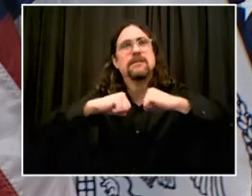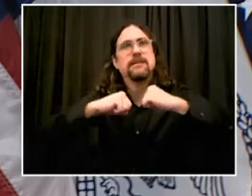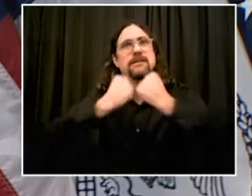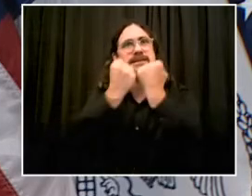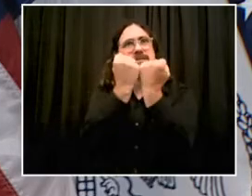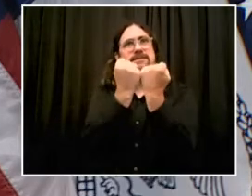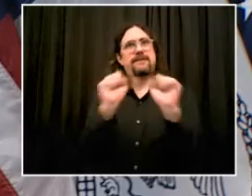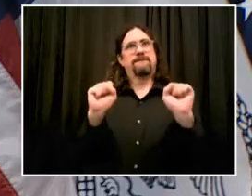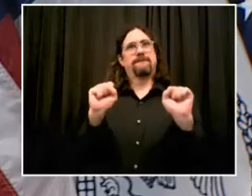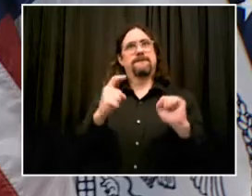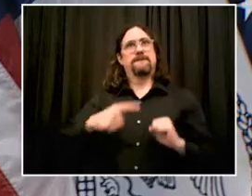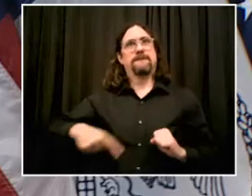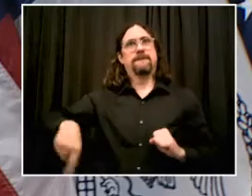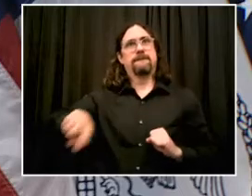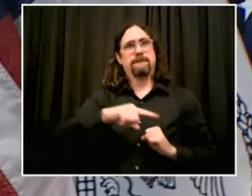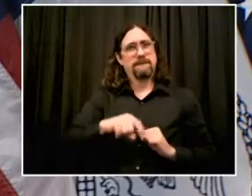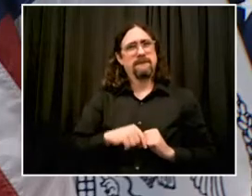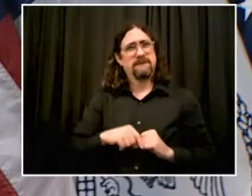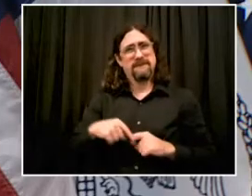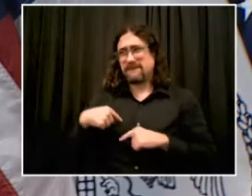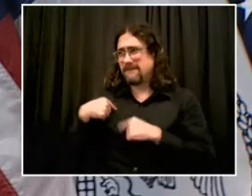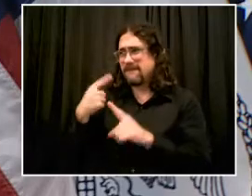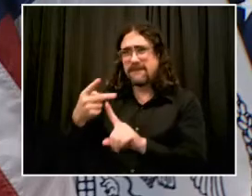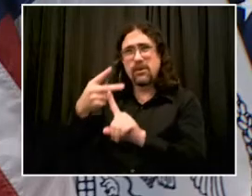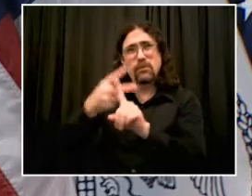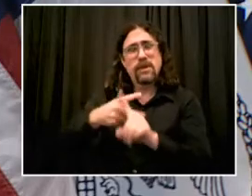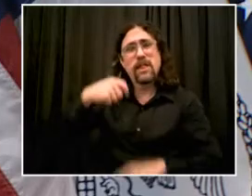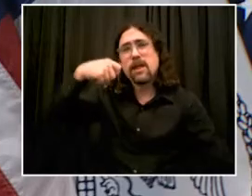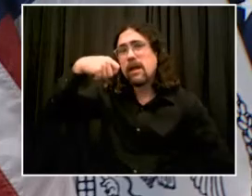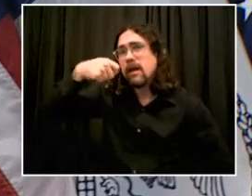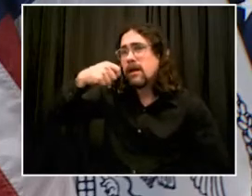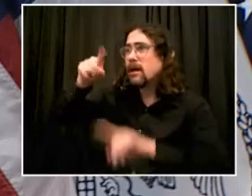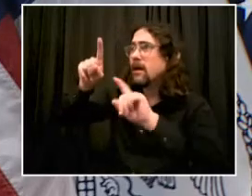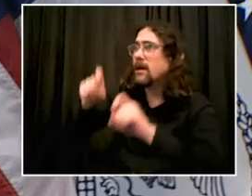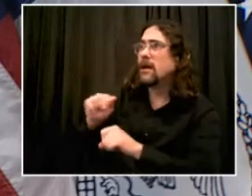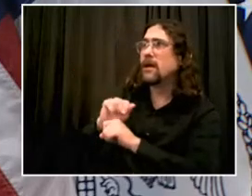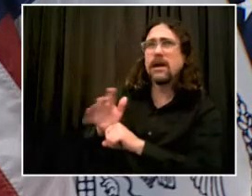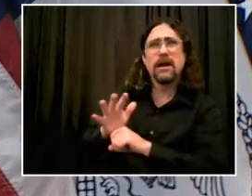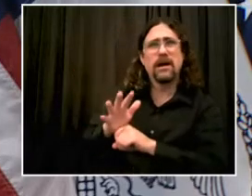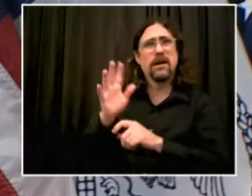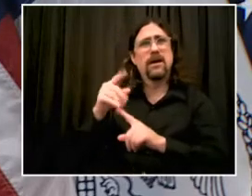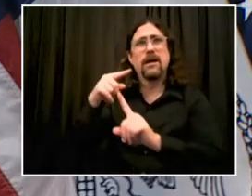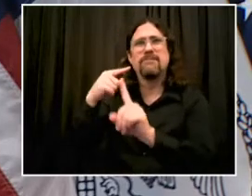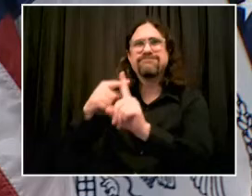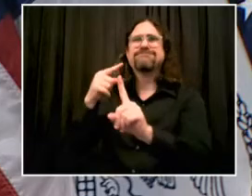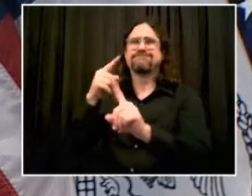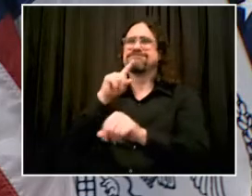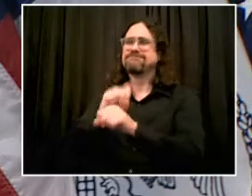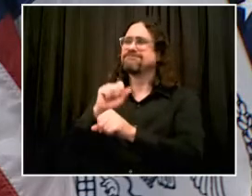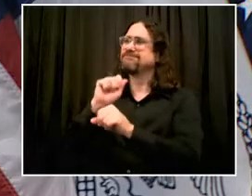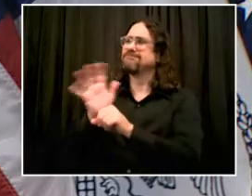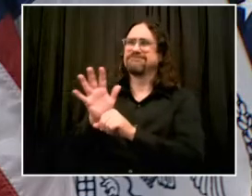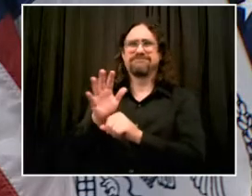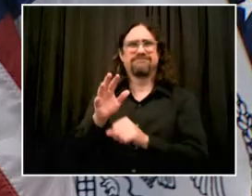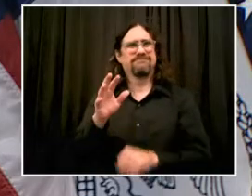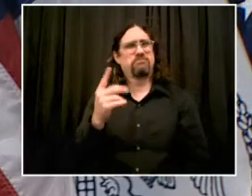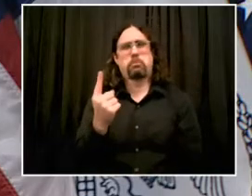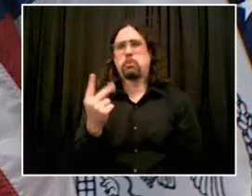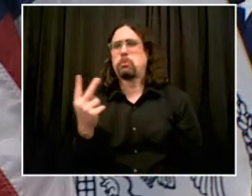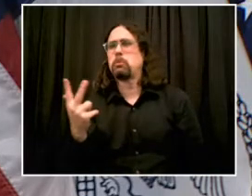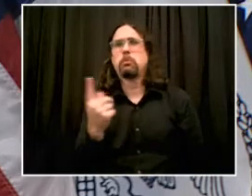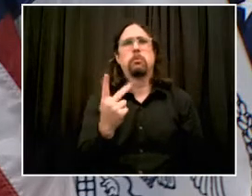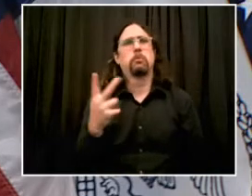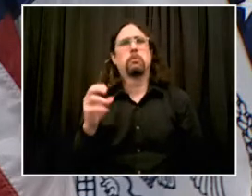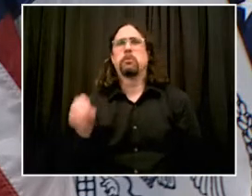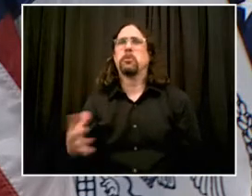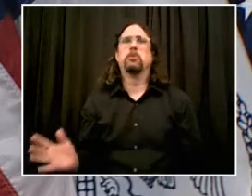of the cities that at one point were belittling New York City or looking at us as the place that couldn't